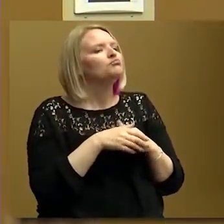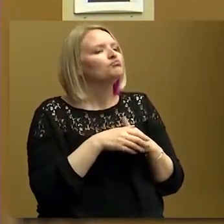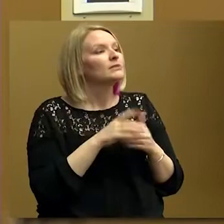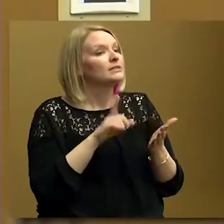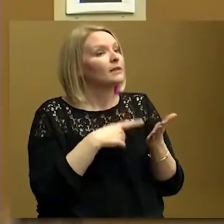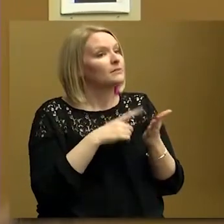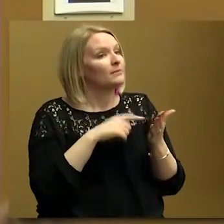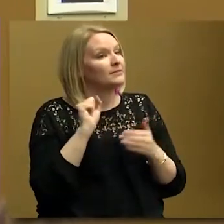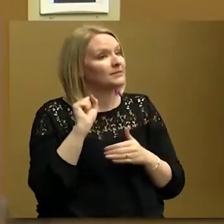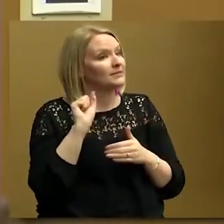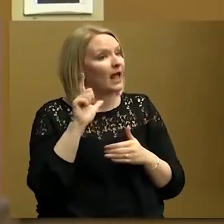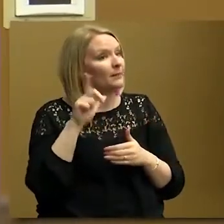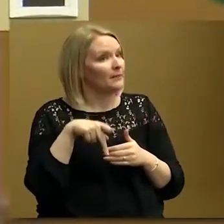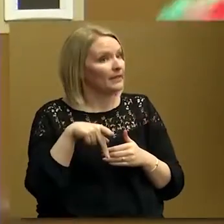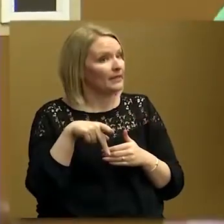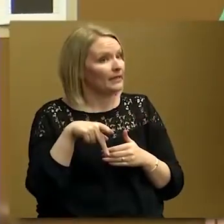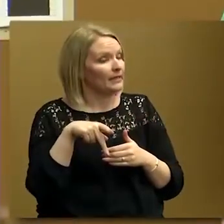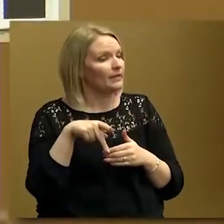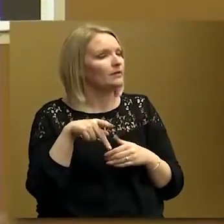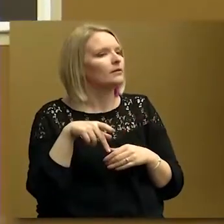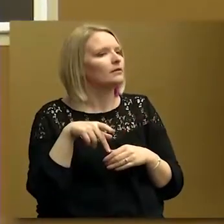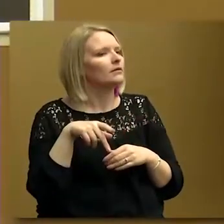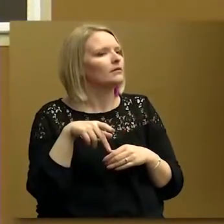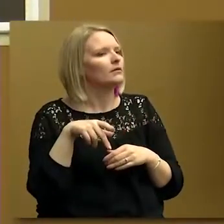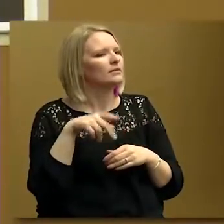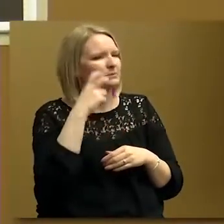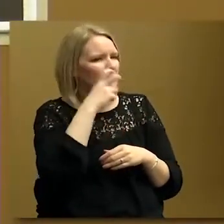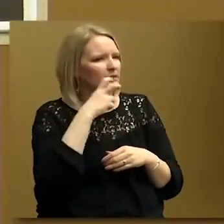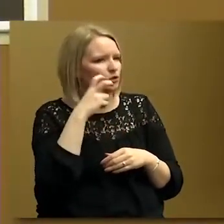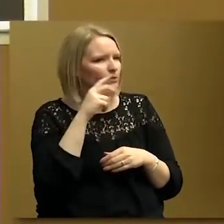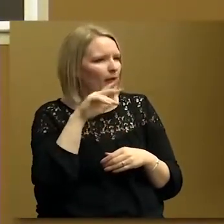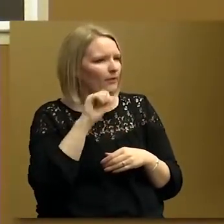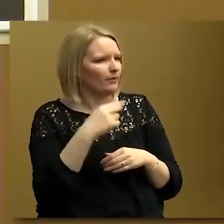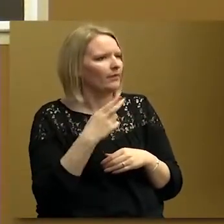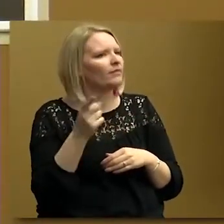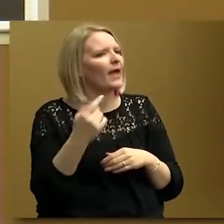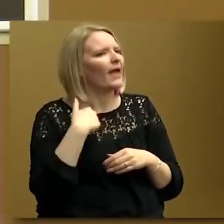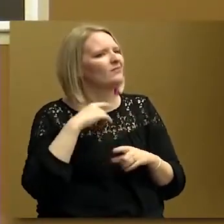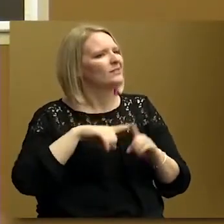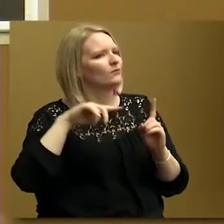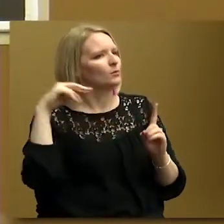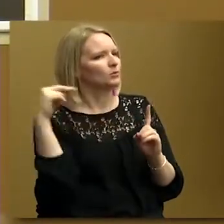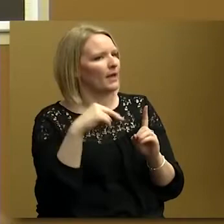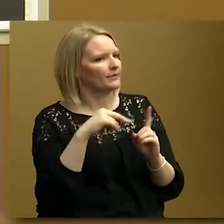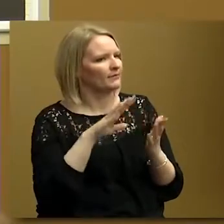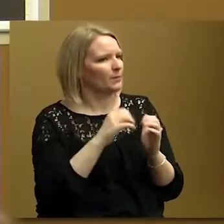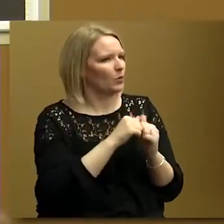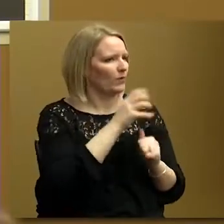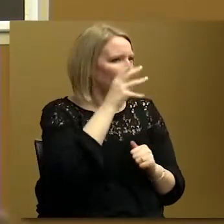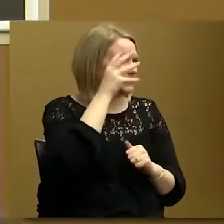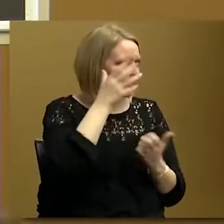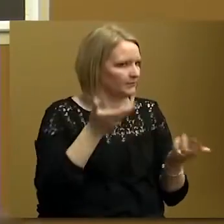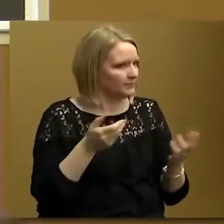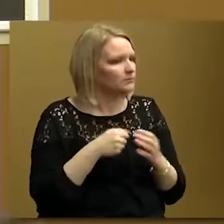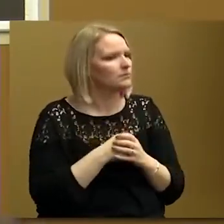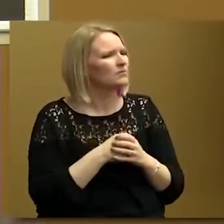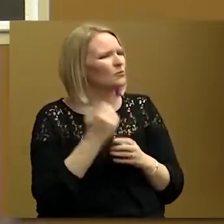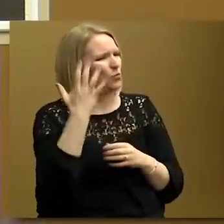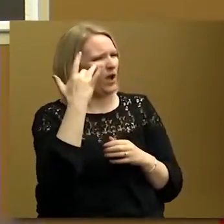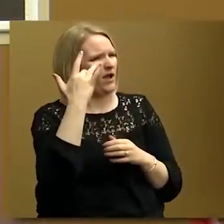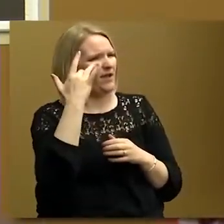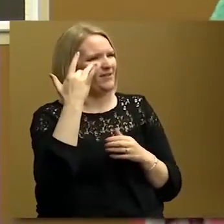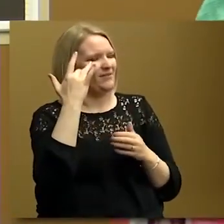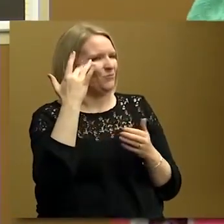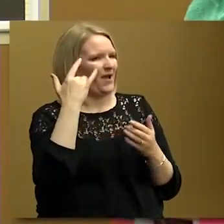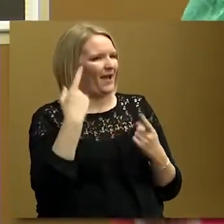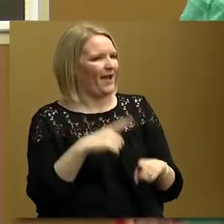the SLPs or the schools would have a different take on the communication than the parents. Now, why do you think that